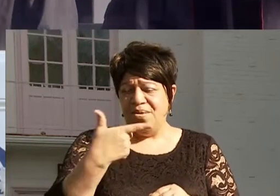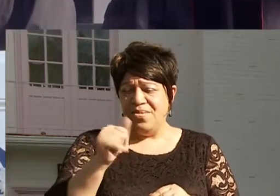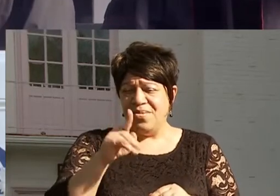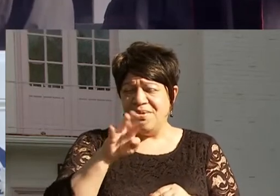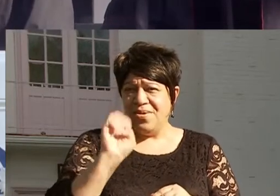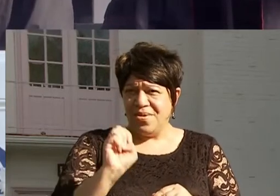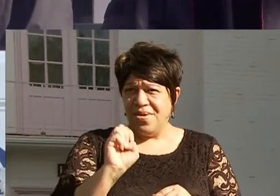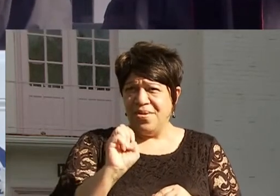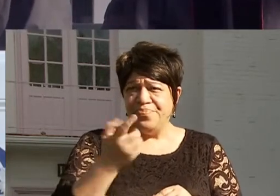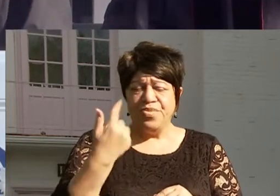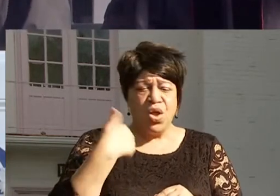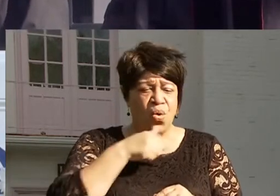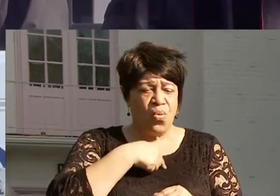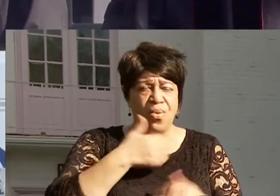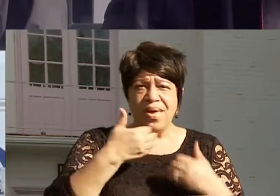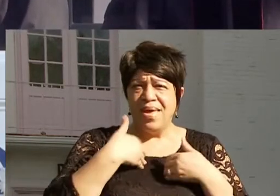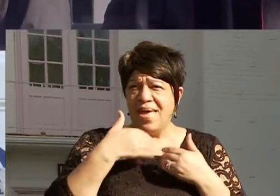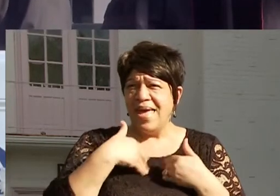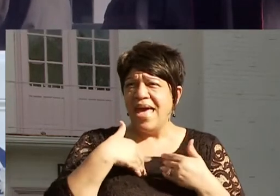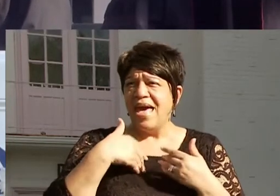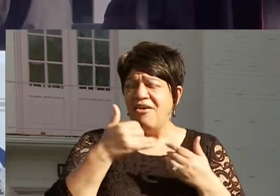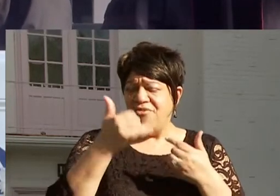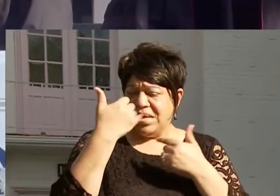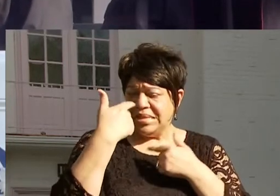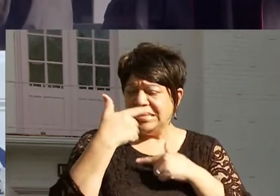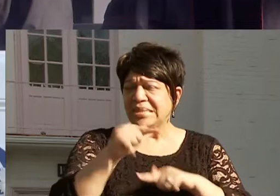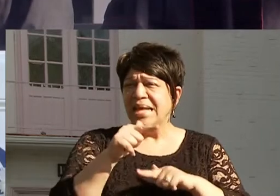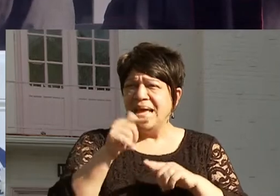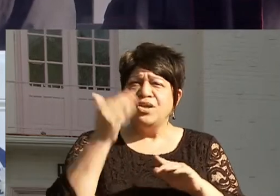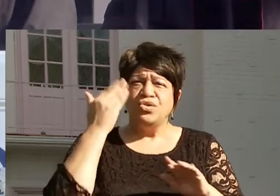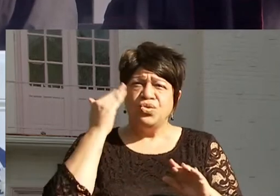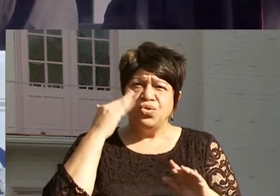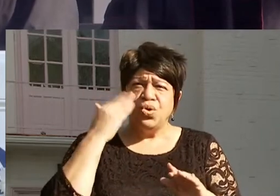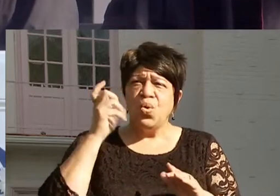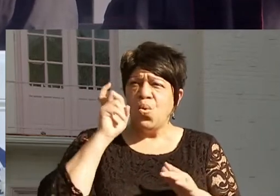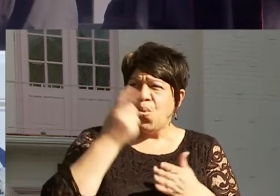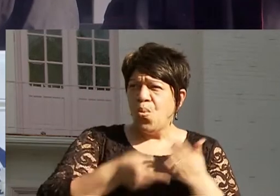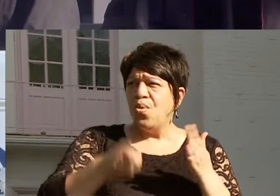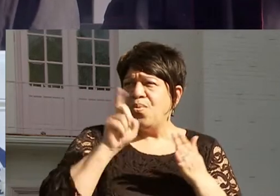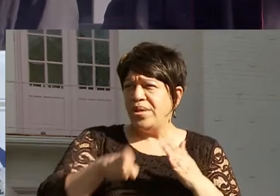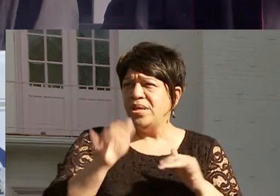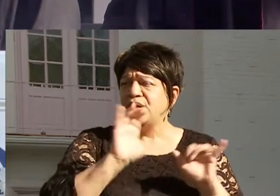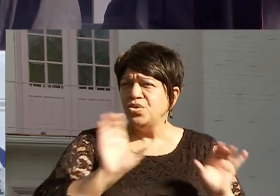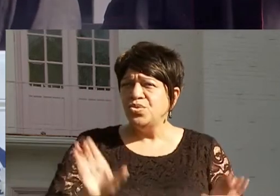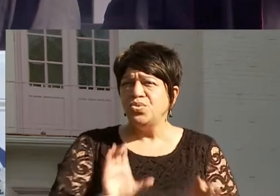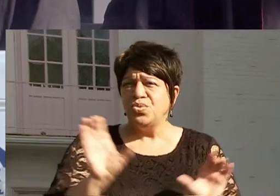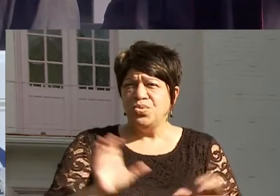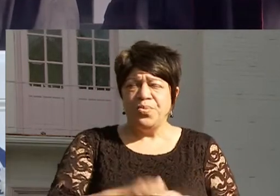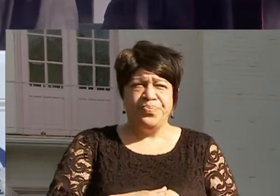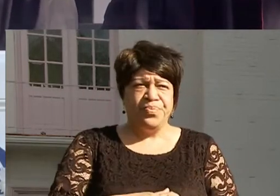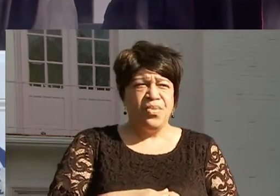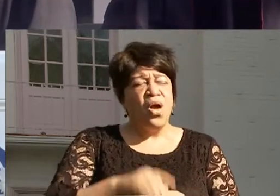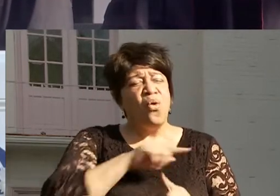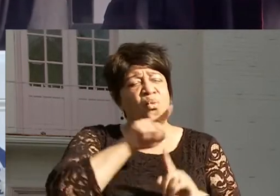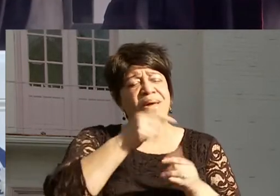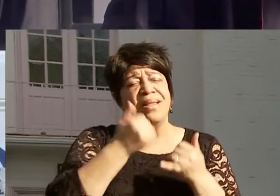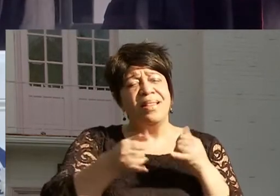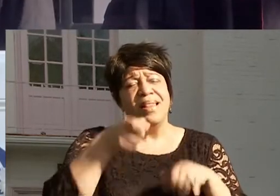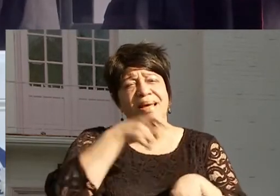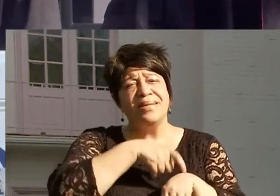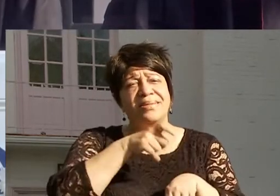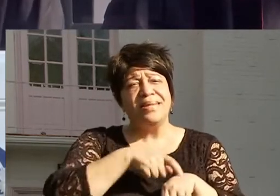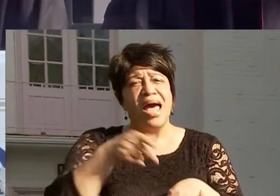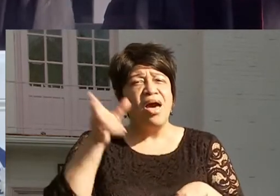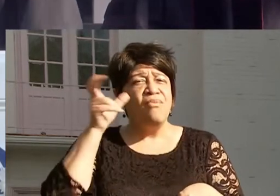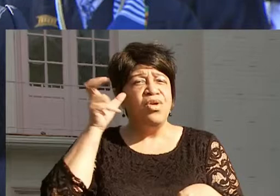cruel standard for which we unknowingly give truth to power. When was the last time you heard someone white referred to as the next